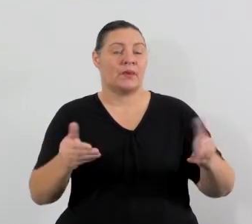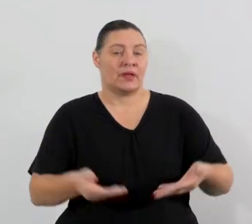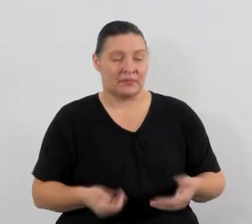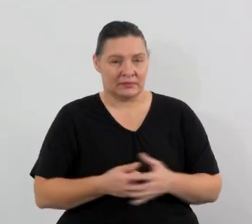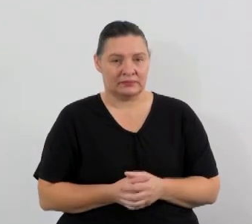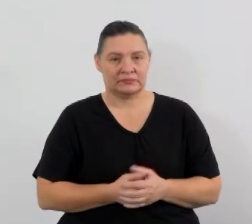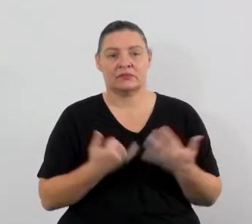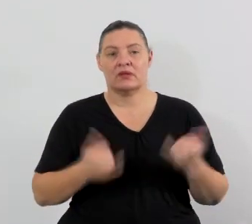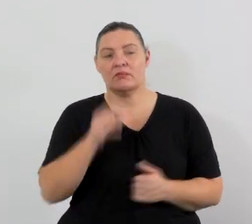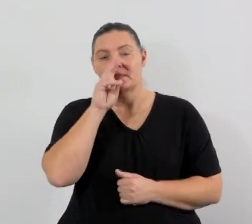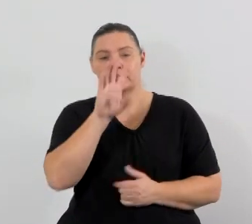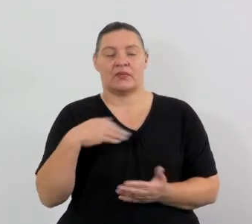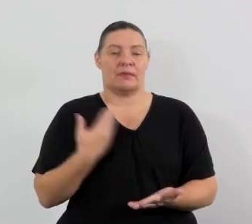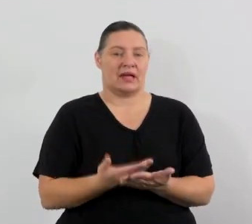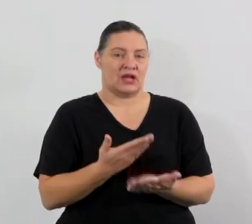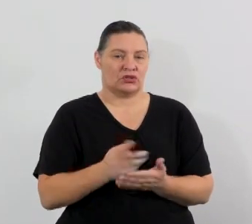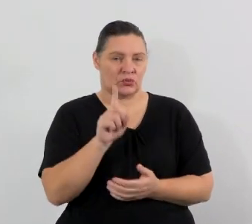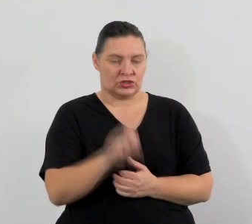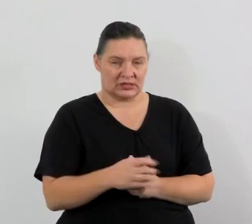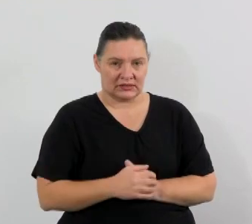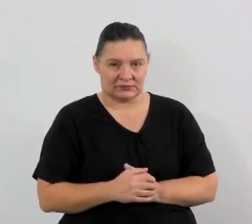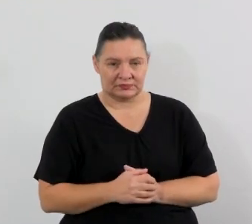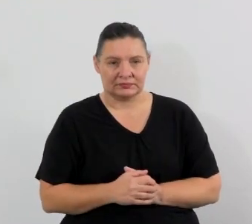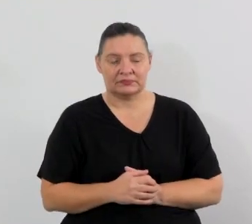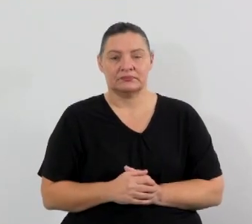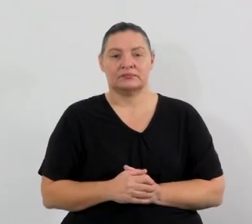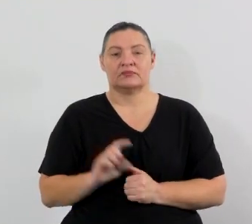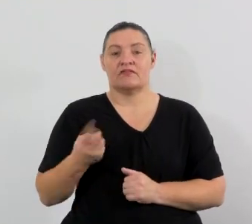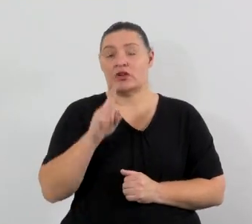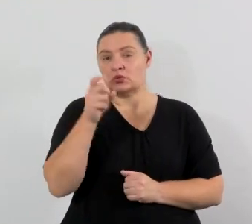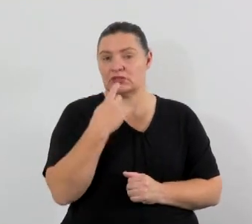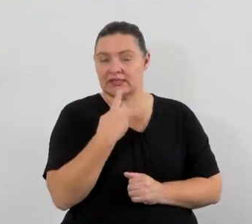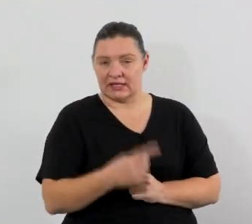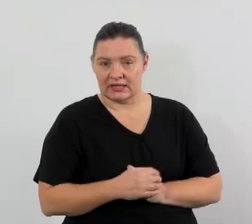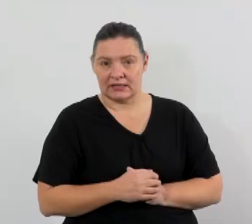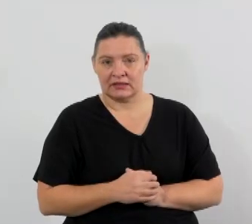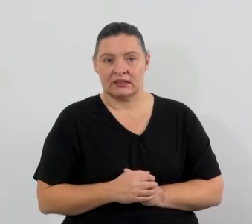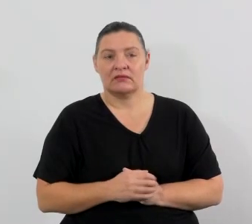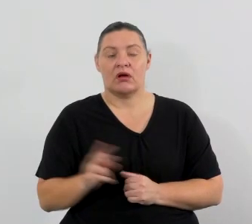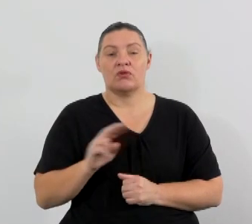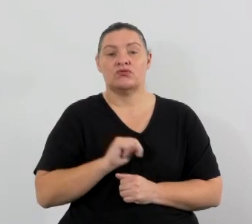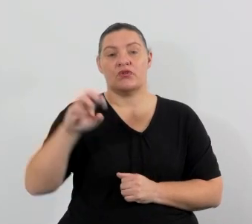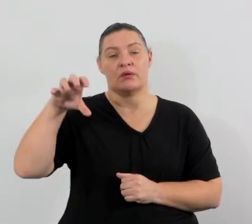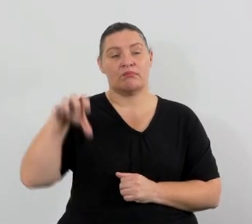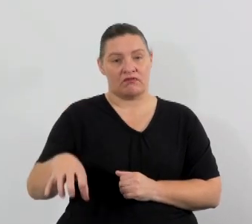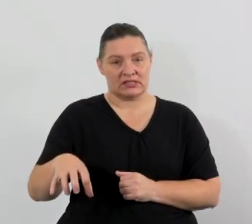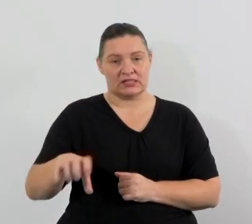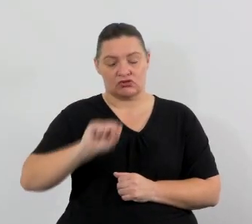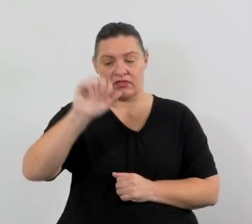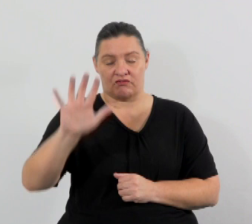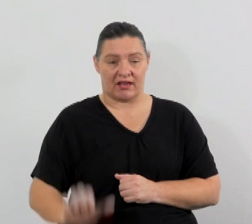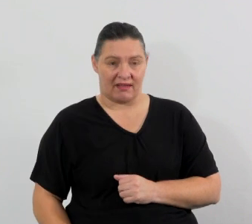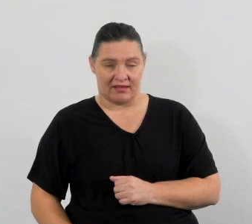Welcome back. So now we are going to look at our application questions. So our first question says, in the northern provinces